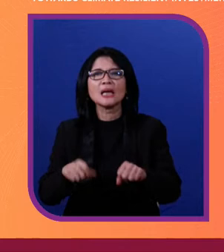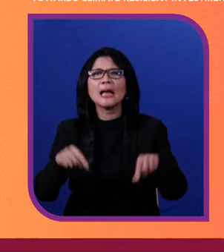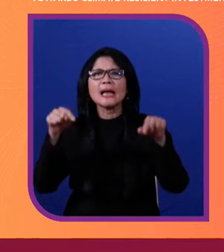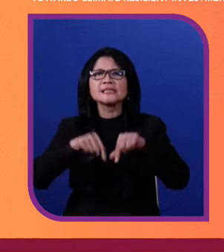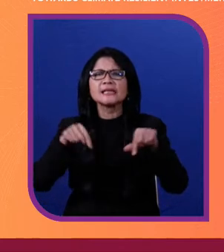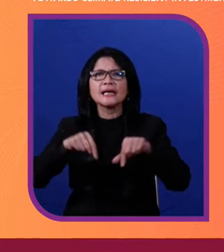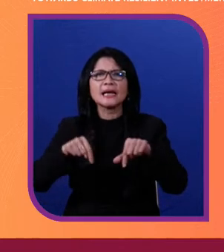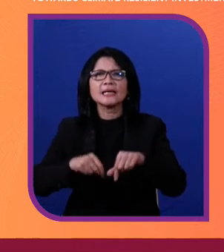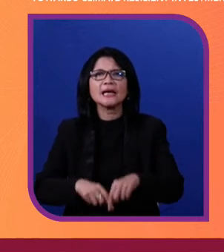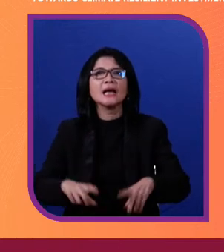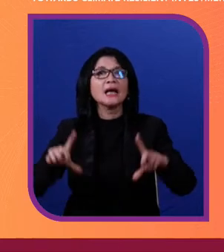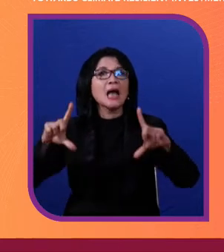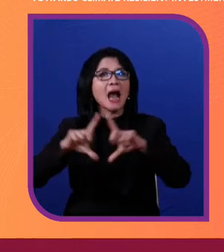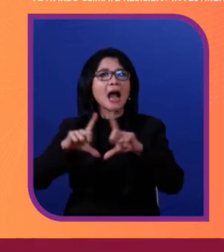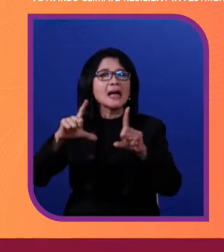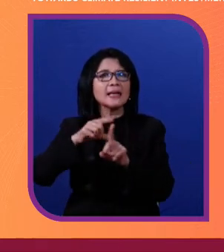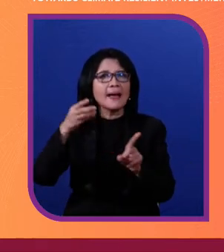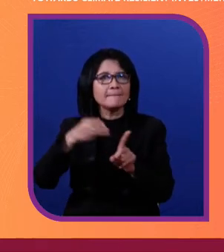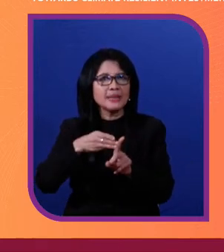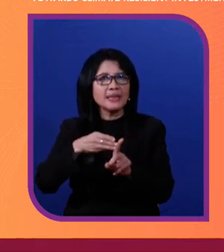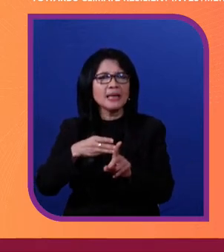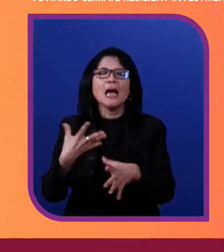peledak metode